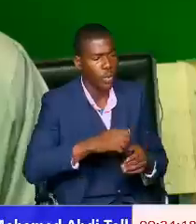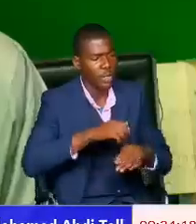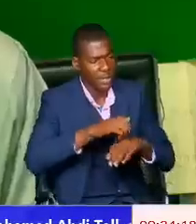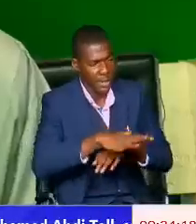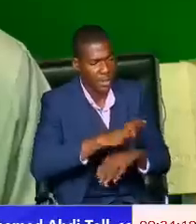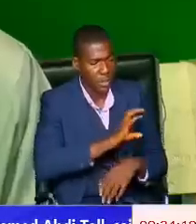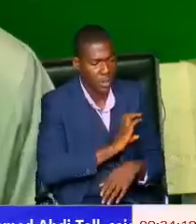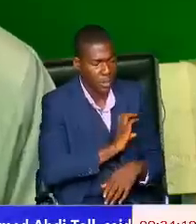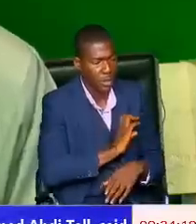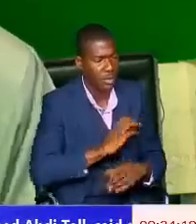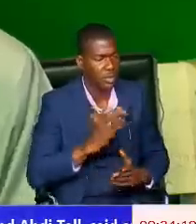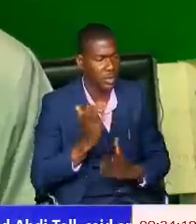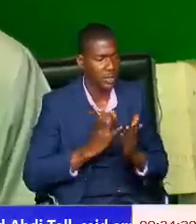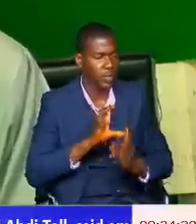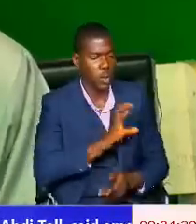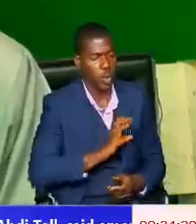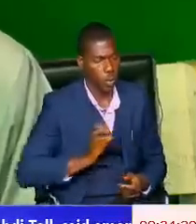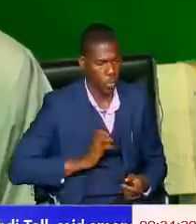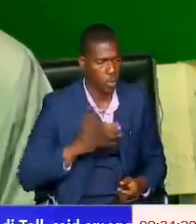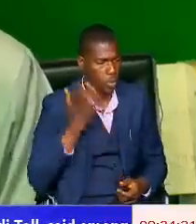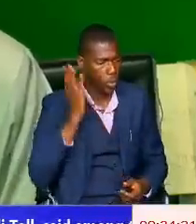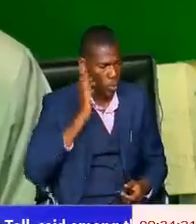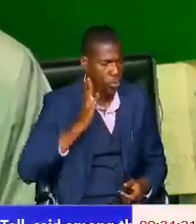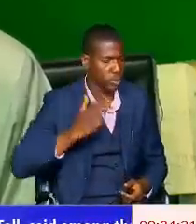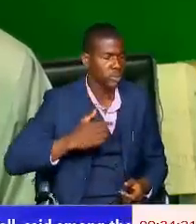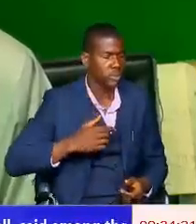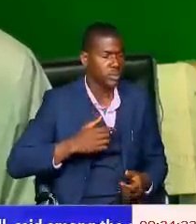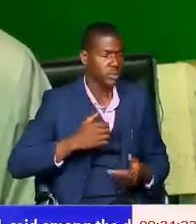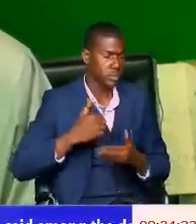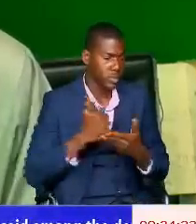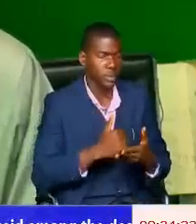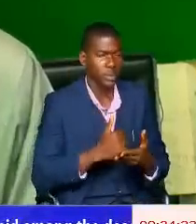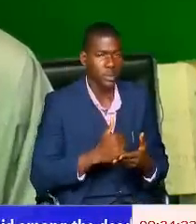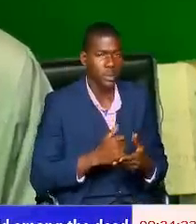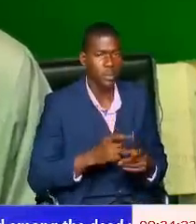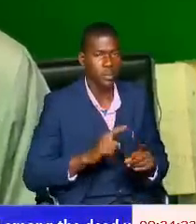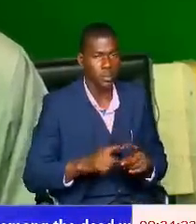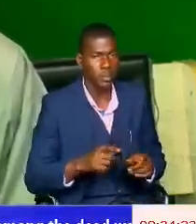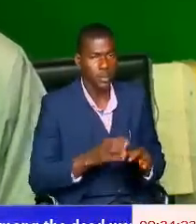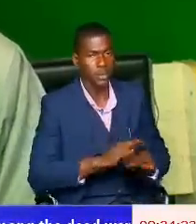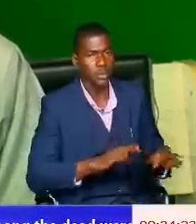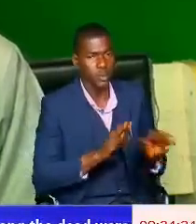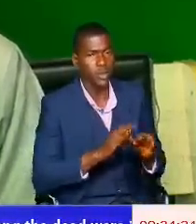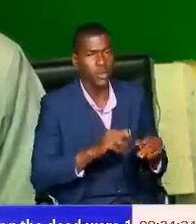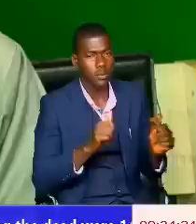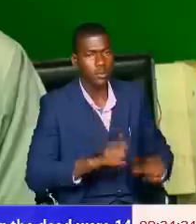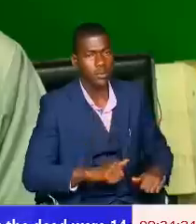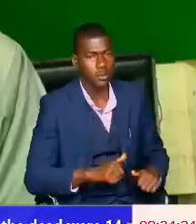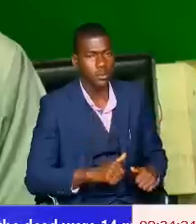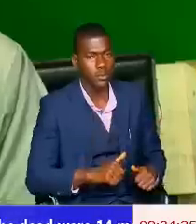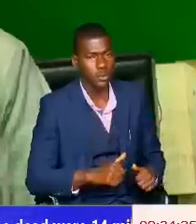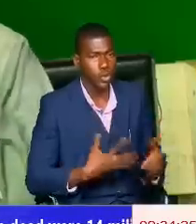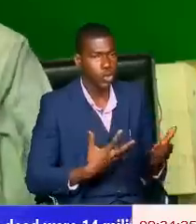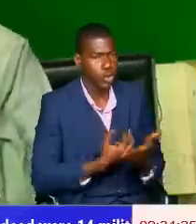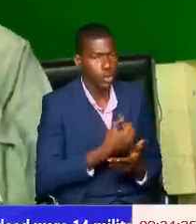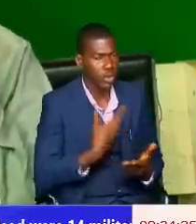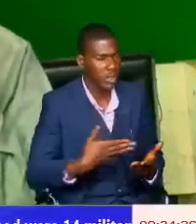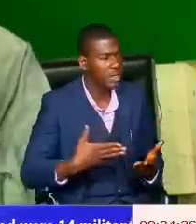We'll take a look, but more importantly, provide us fresh facts there may be facts you did not put in